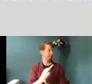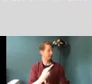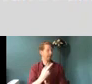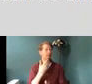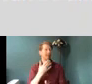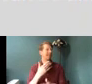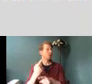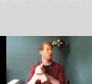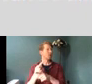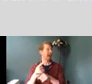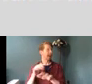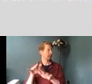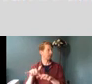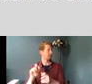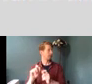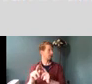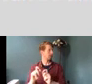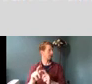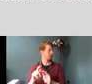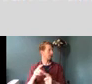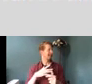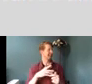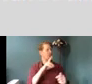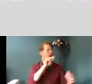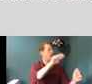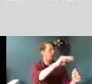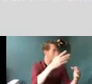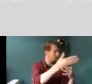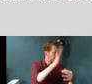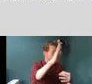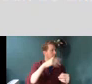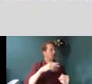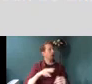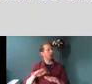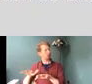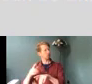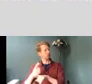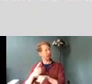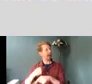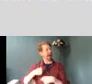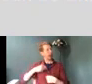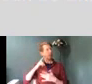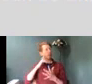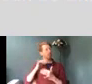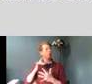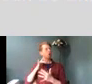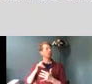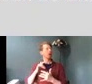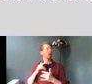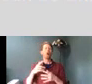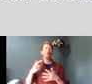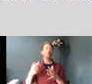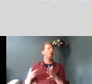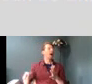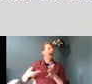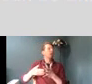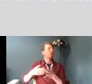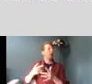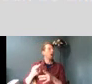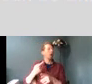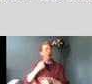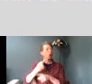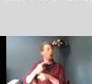use the chat function not to interrupt the speaker. I'll be on the chat function, putting some little bits of interest comments on